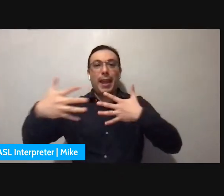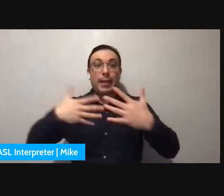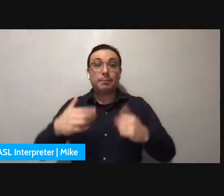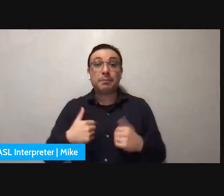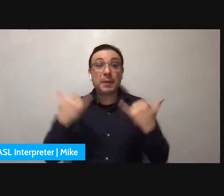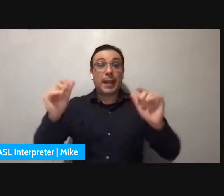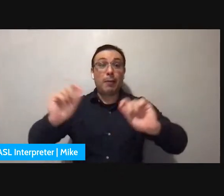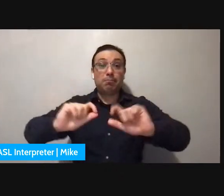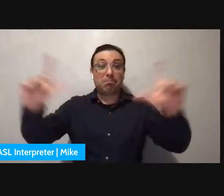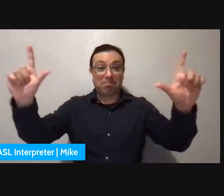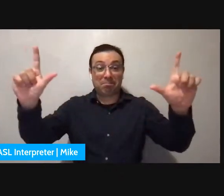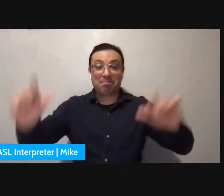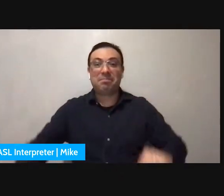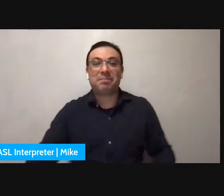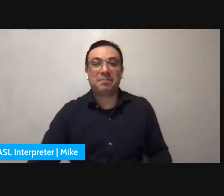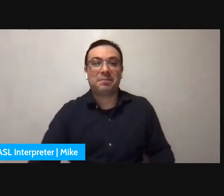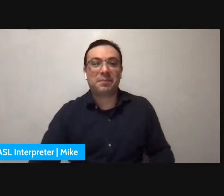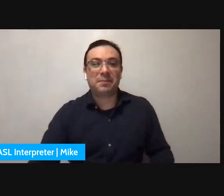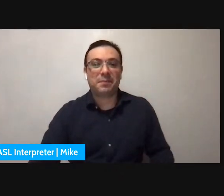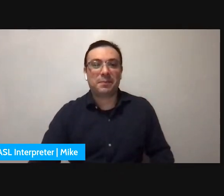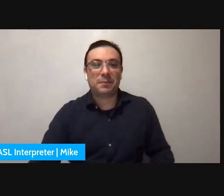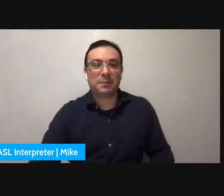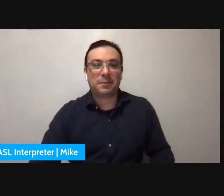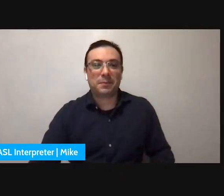slides now.